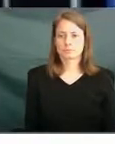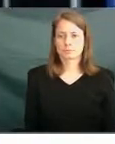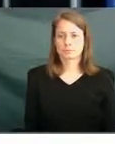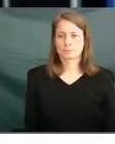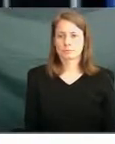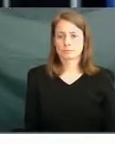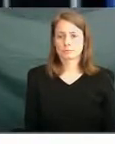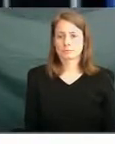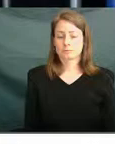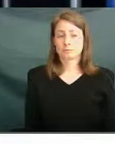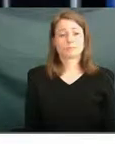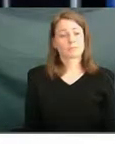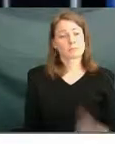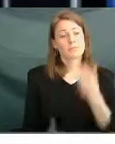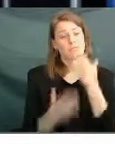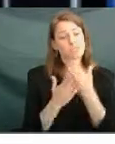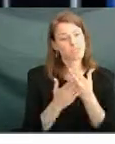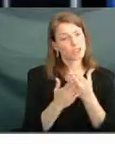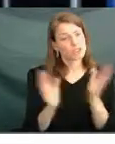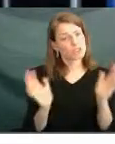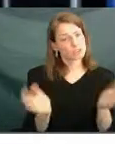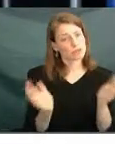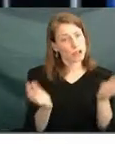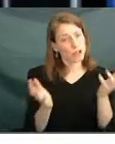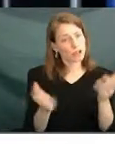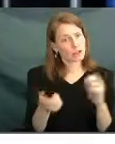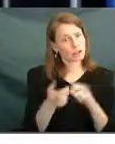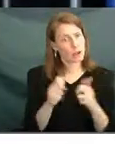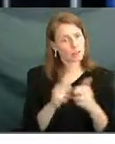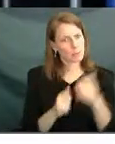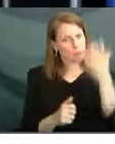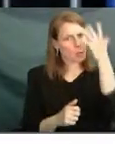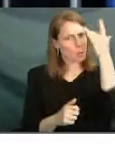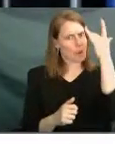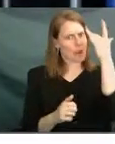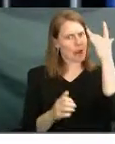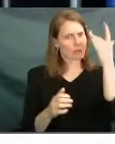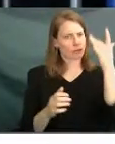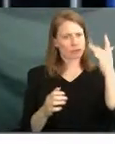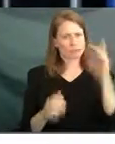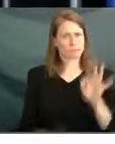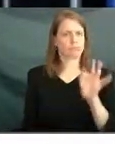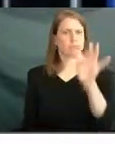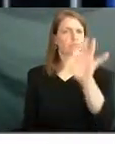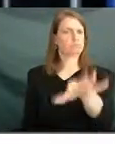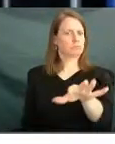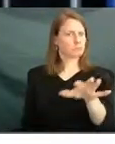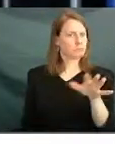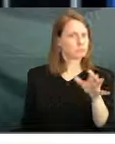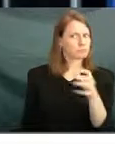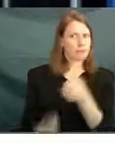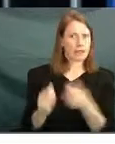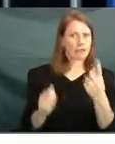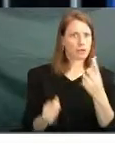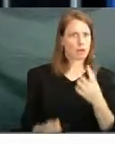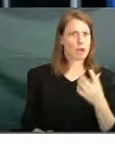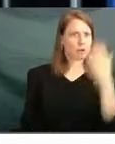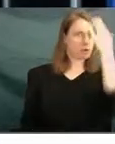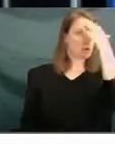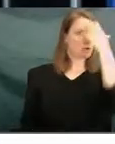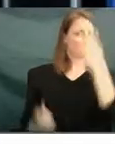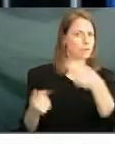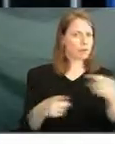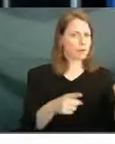sort of out in the open, and yeah, so I feel much better after the girl meetings because then we've talked about stuff that we've